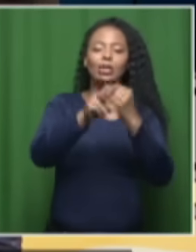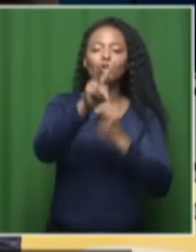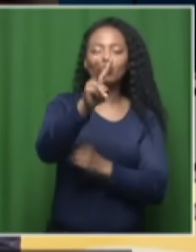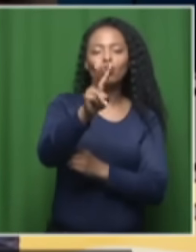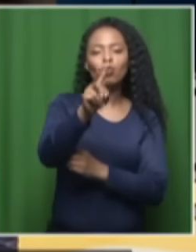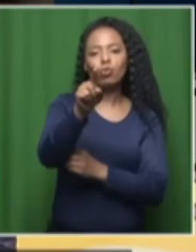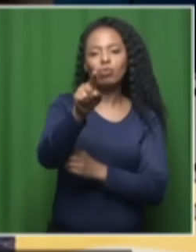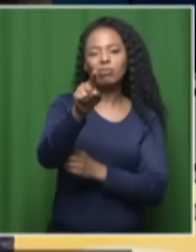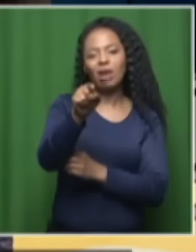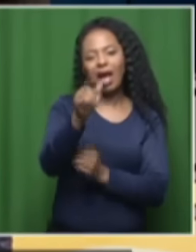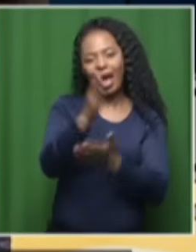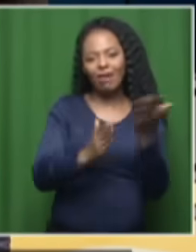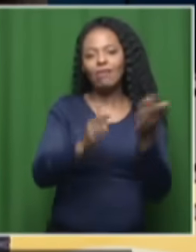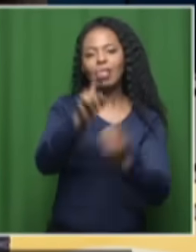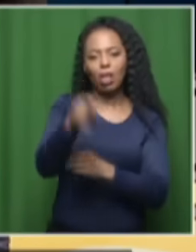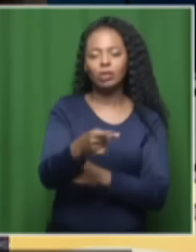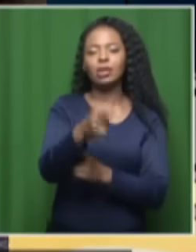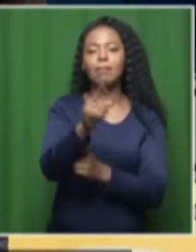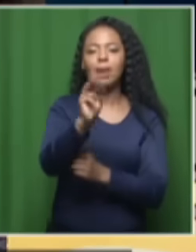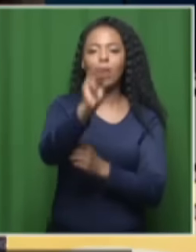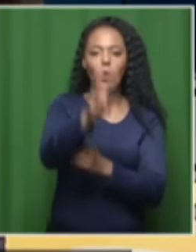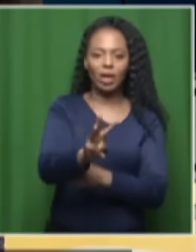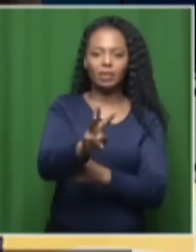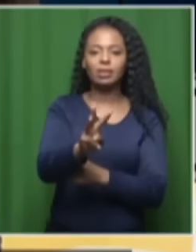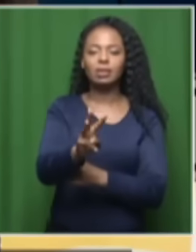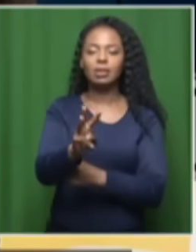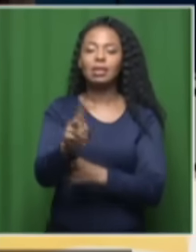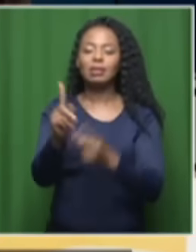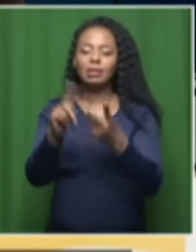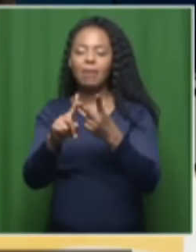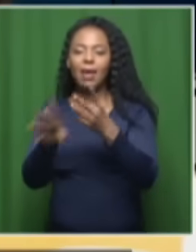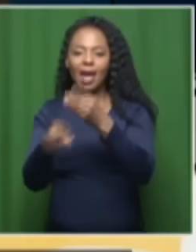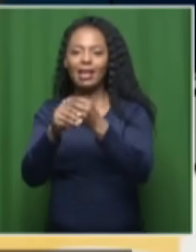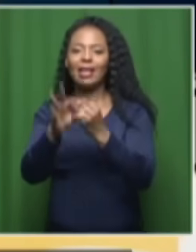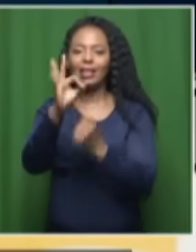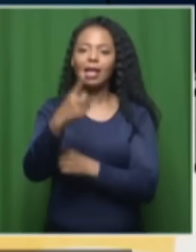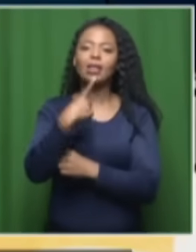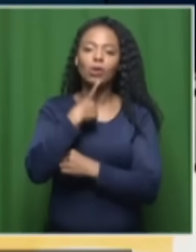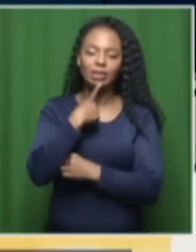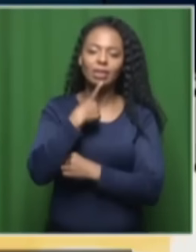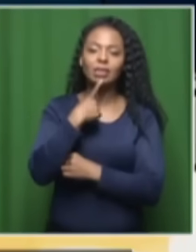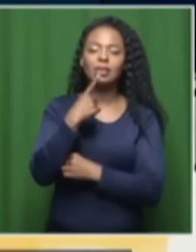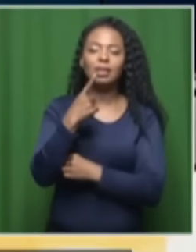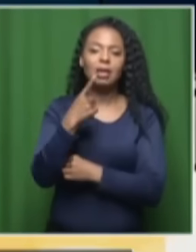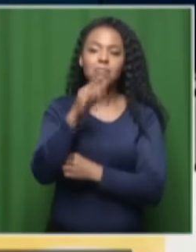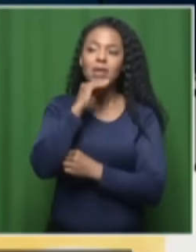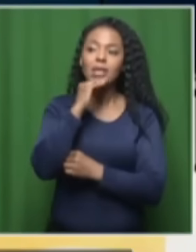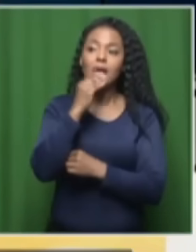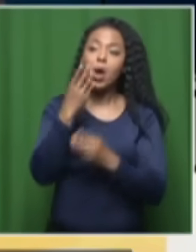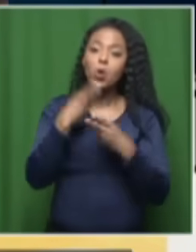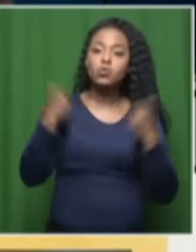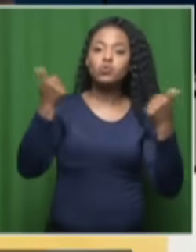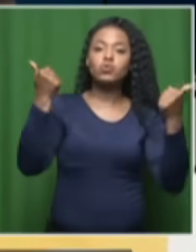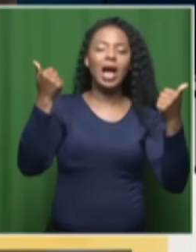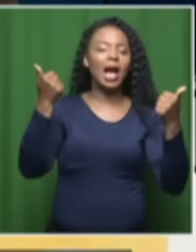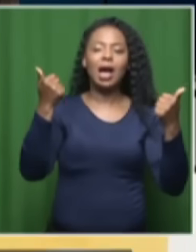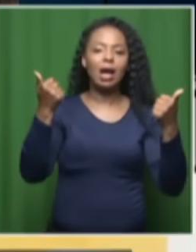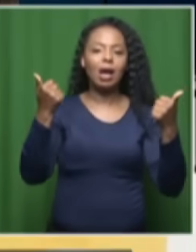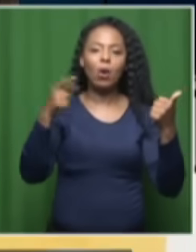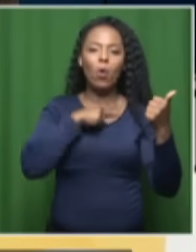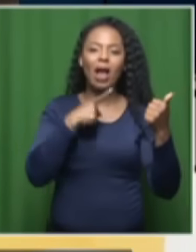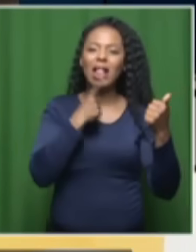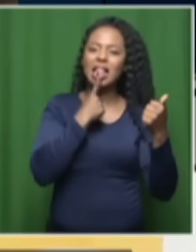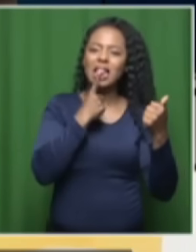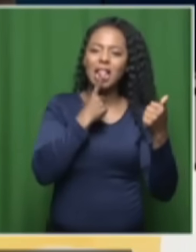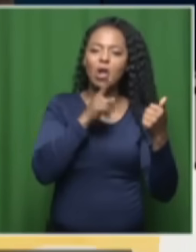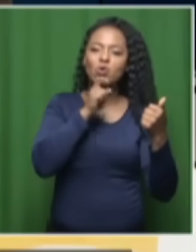And doubling the wind would be adding about 3,000. And it doesn't get us completely out of the woods, but can you see how much better it is already? It